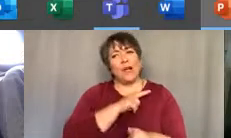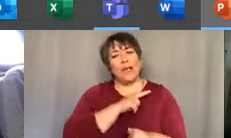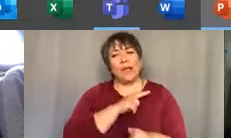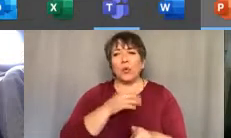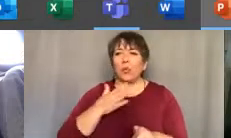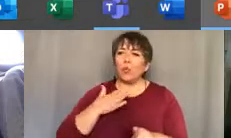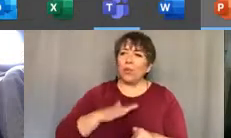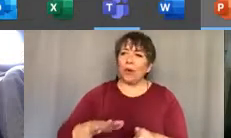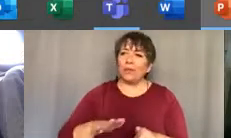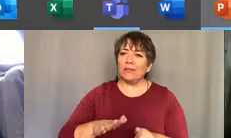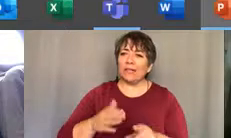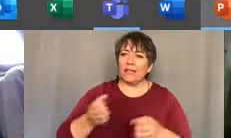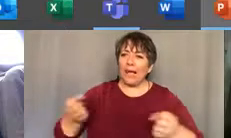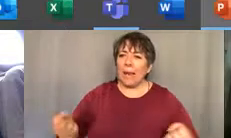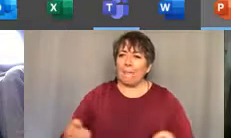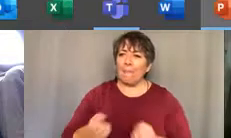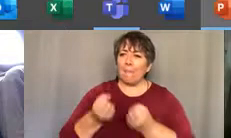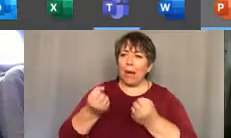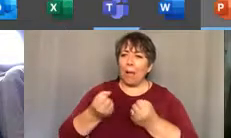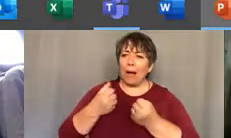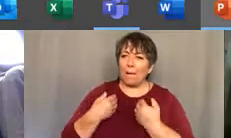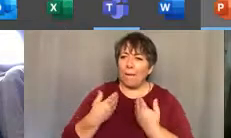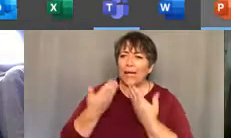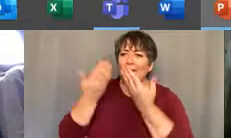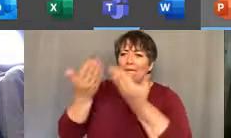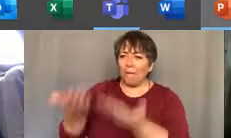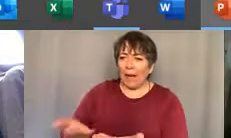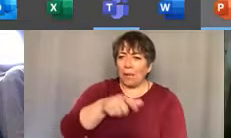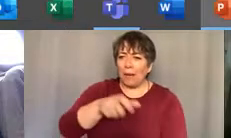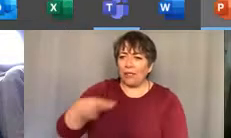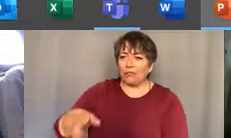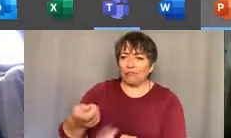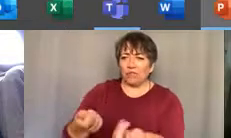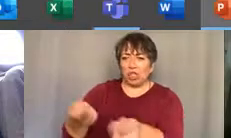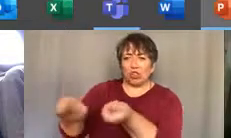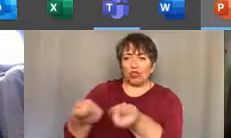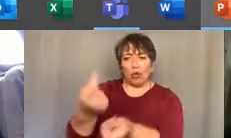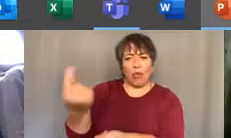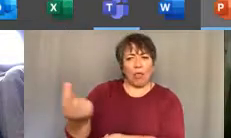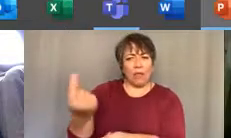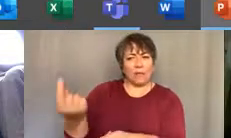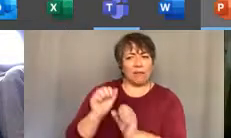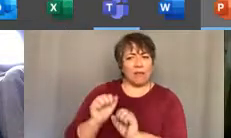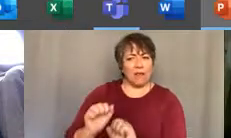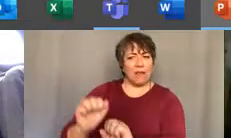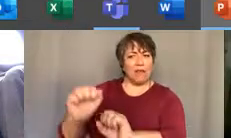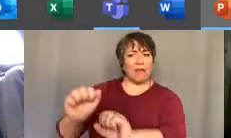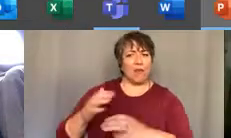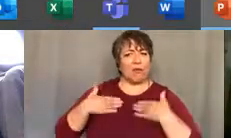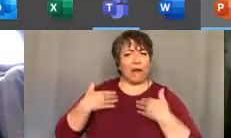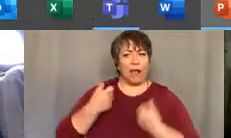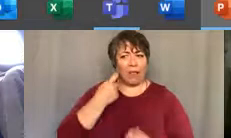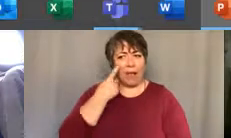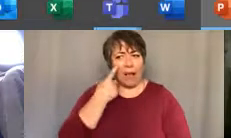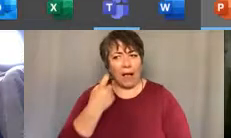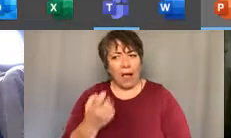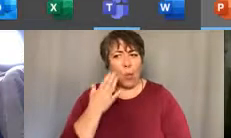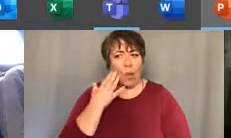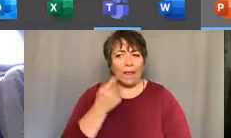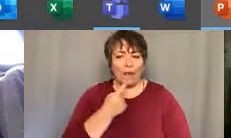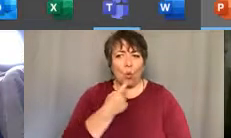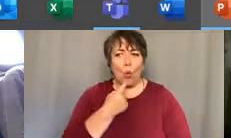can take control of their healthcare through the ordering of the repeat prescriptions.